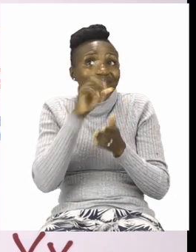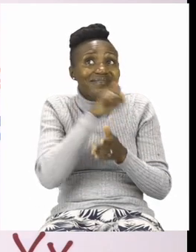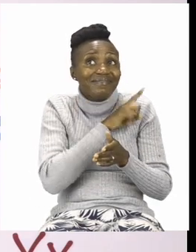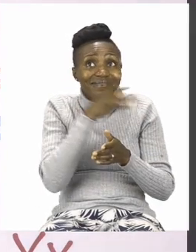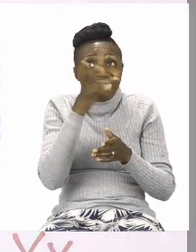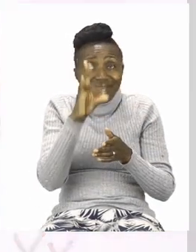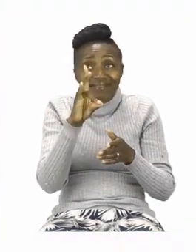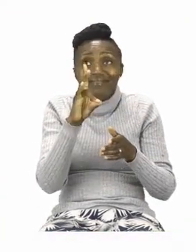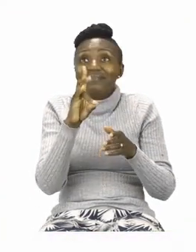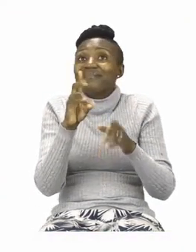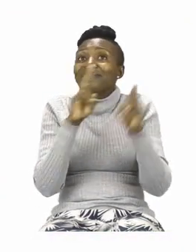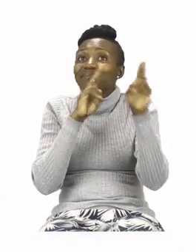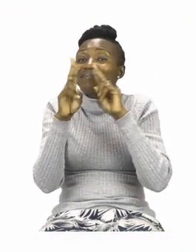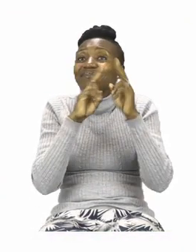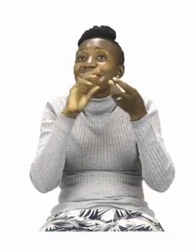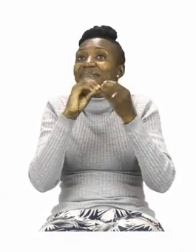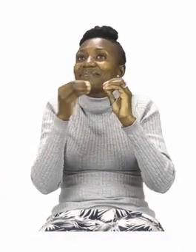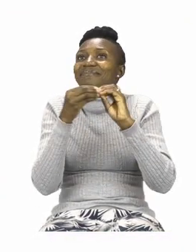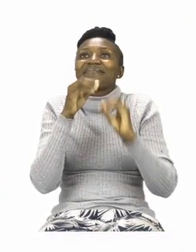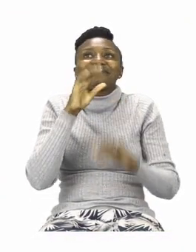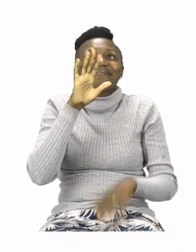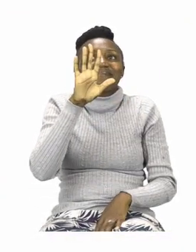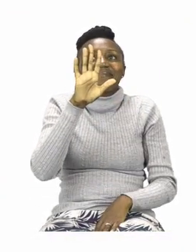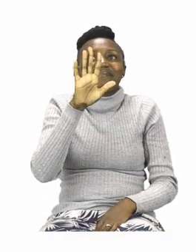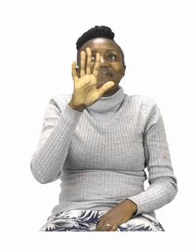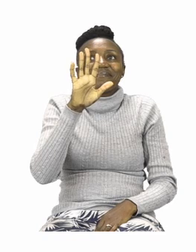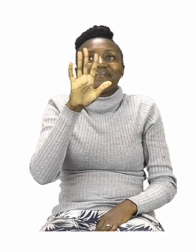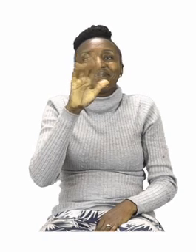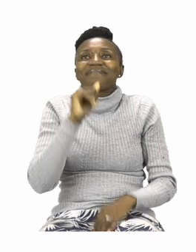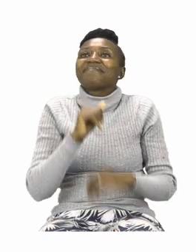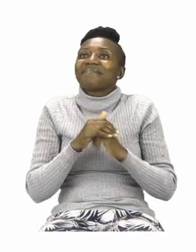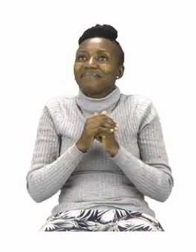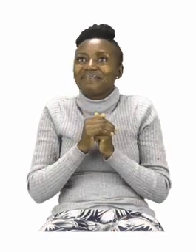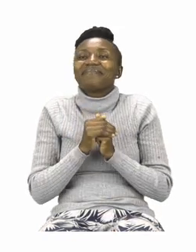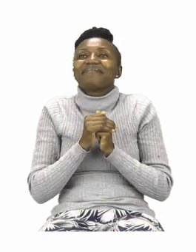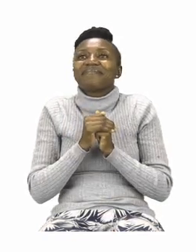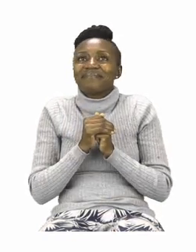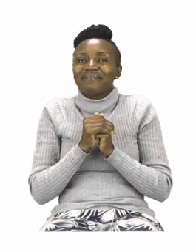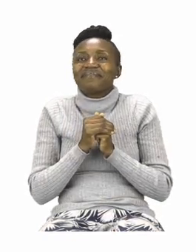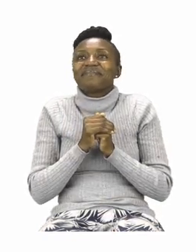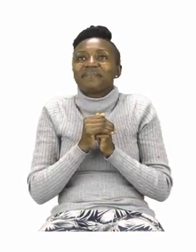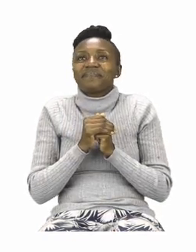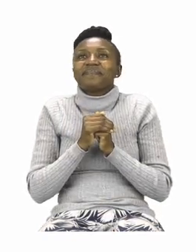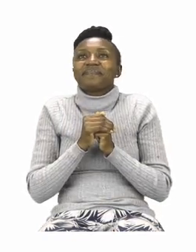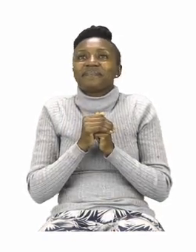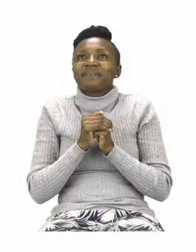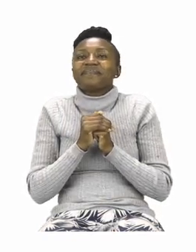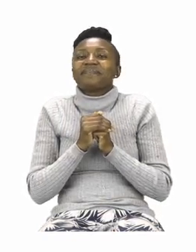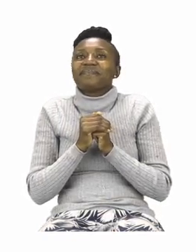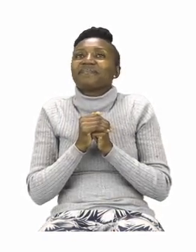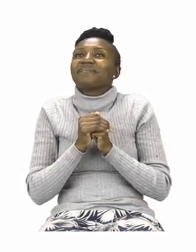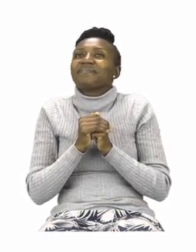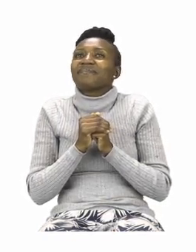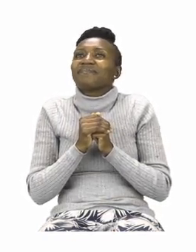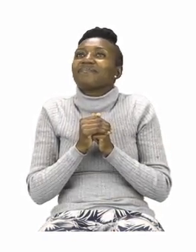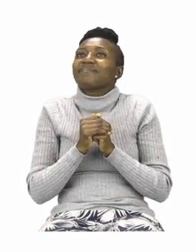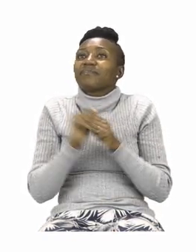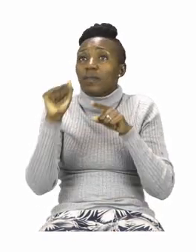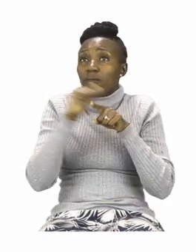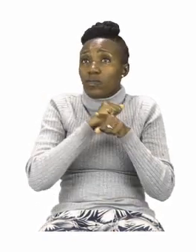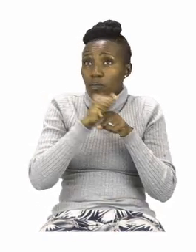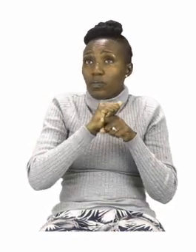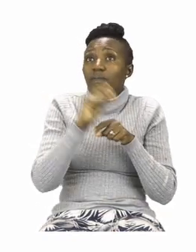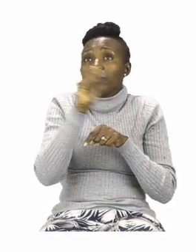17. On page 17, we are going to be doing 5. We are tracing the